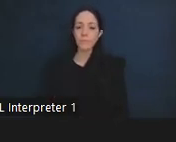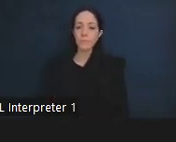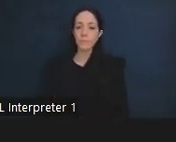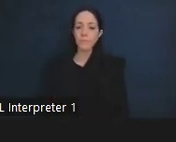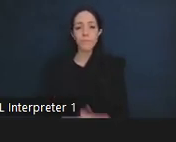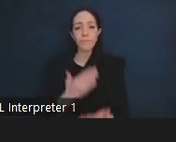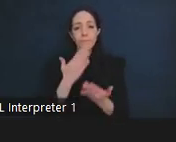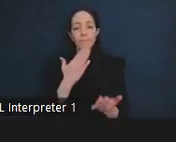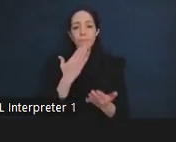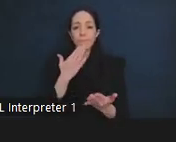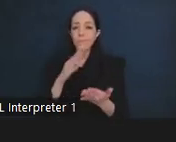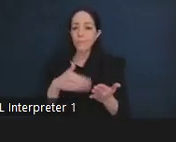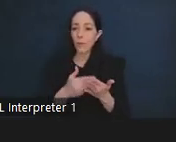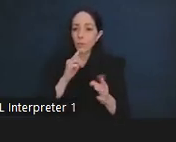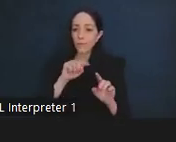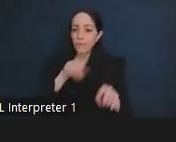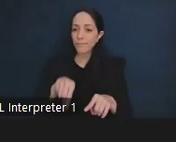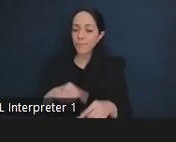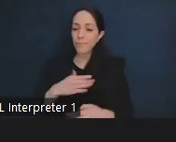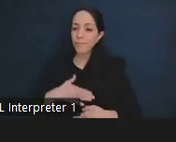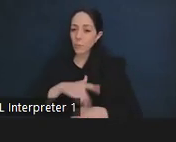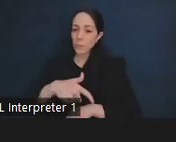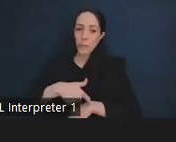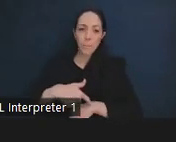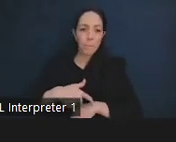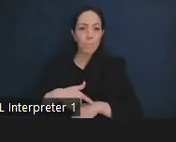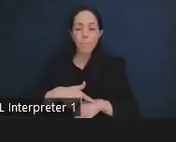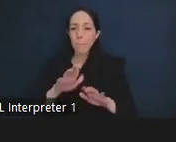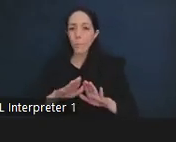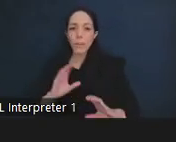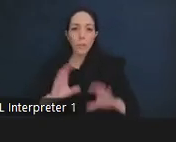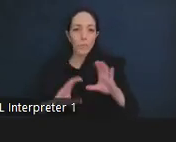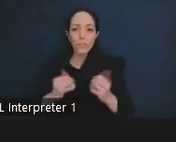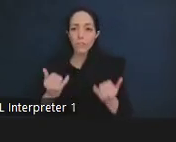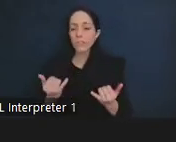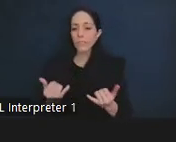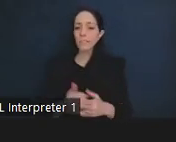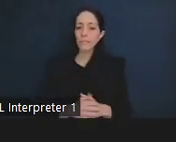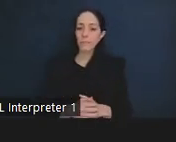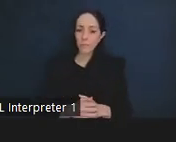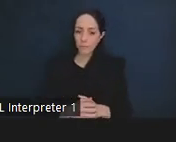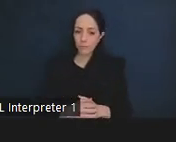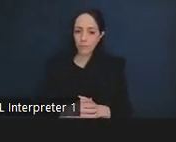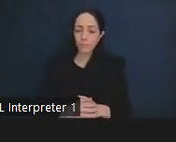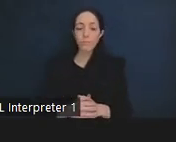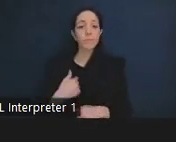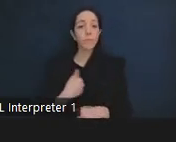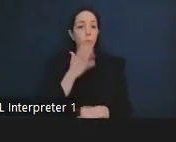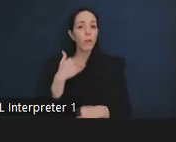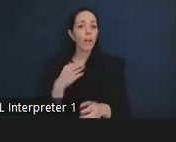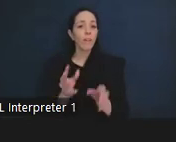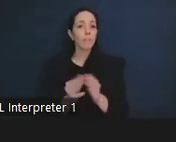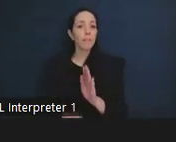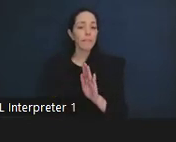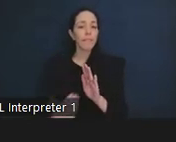Thanks so much, everybody. I really appreciate all your time and great conversations today. We will meet again for our retreat